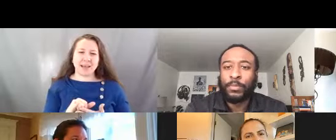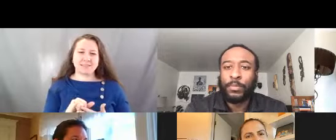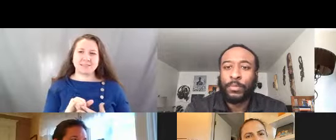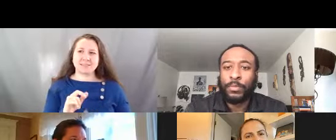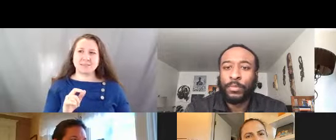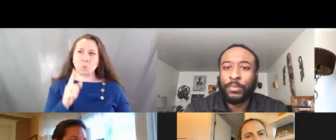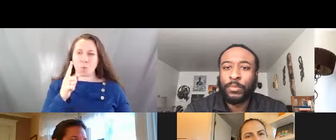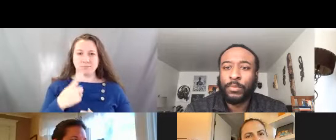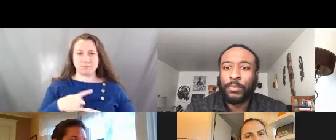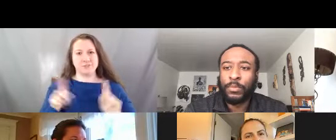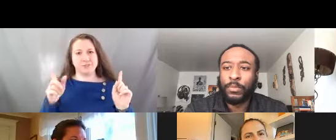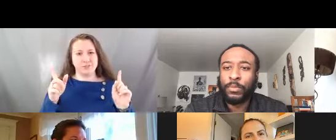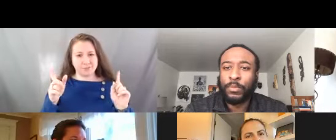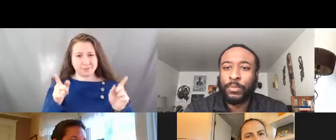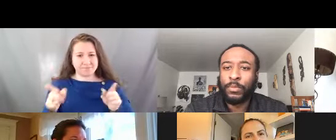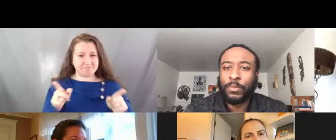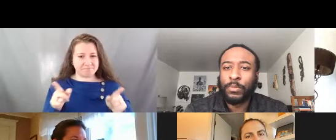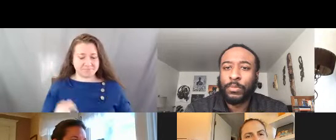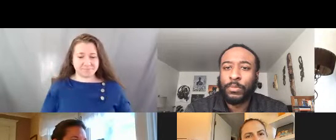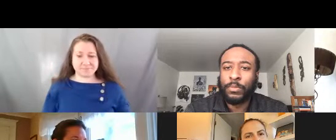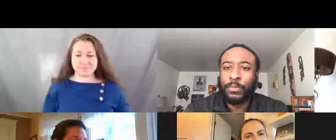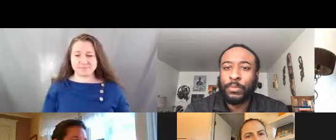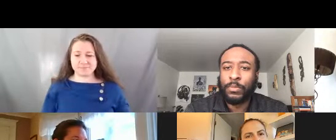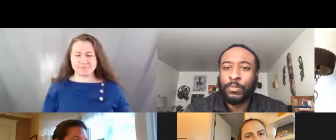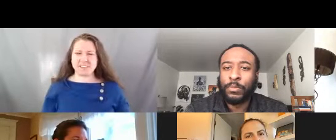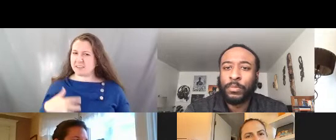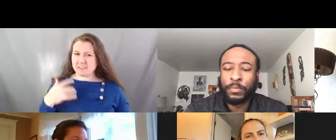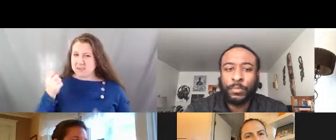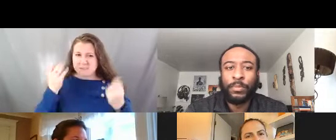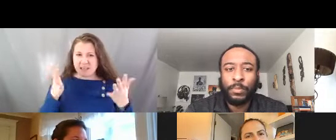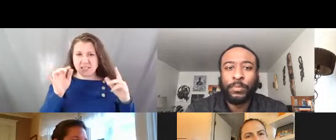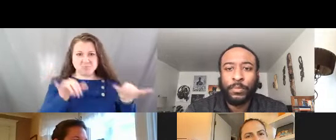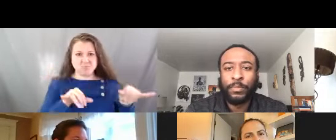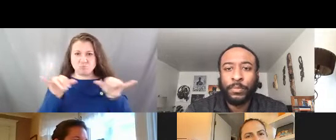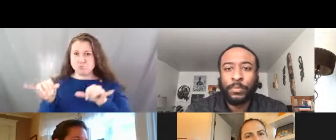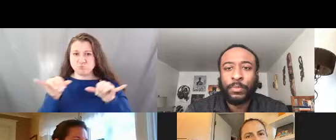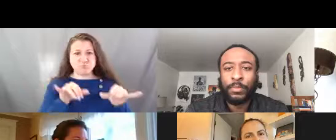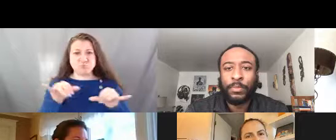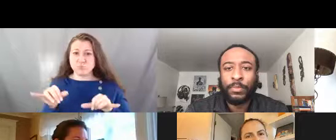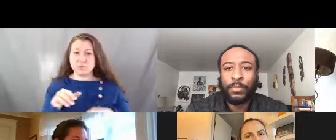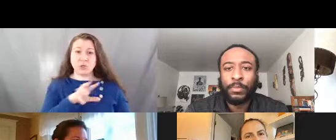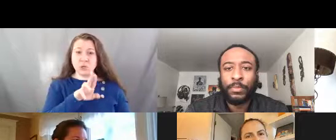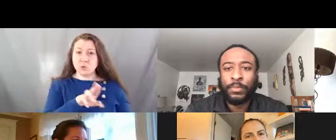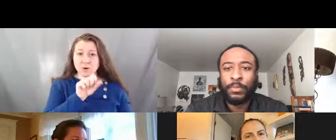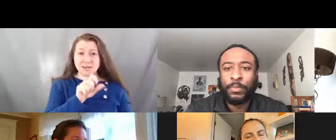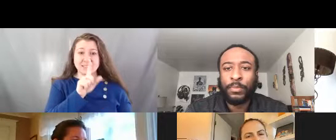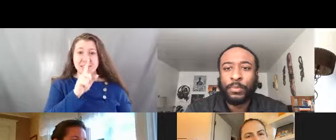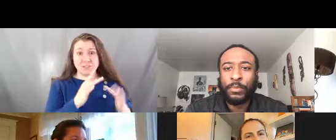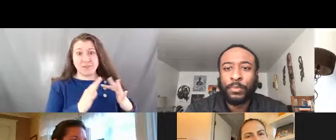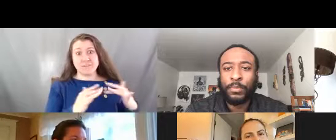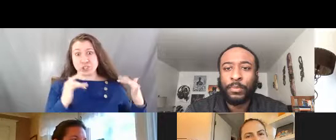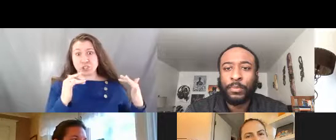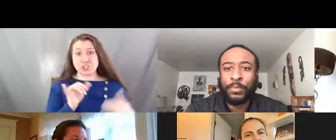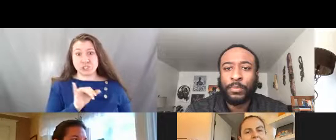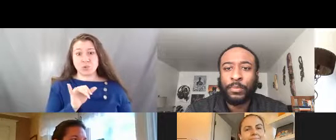that I saw. Other than that, I feel a lot of things are same. I feel US is very diverse as well,